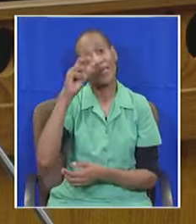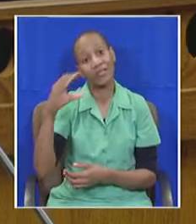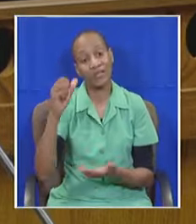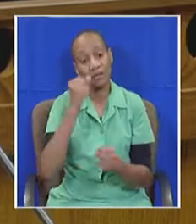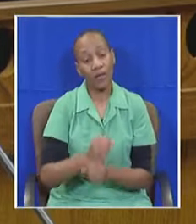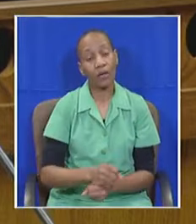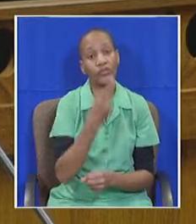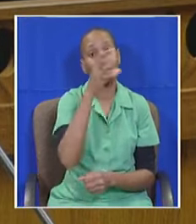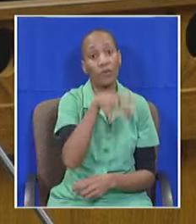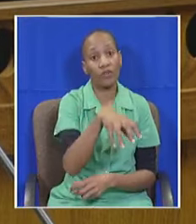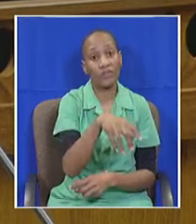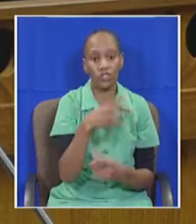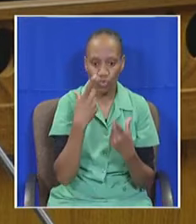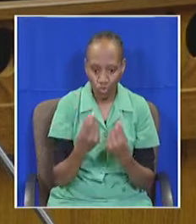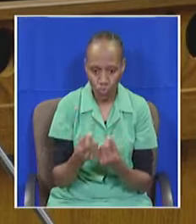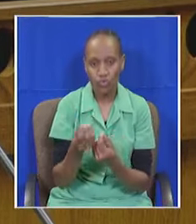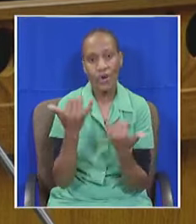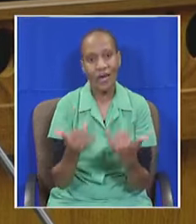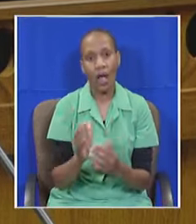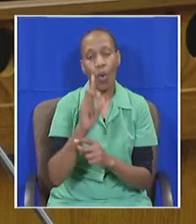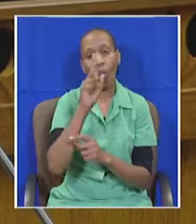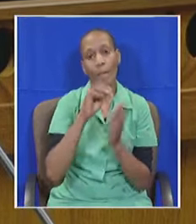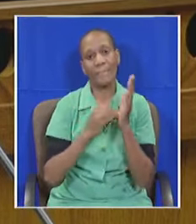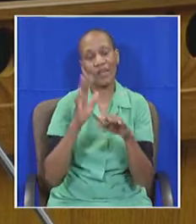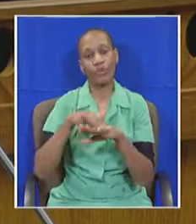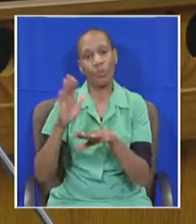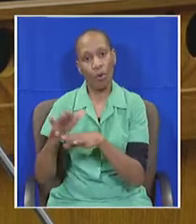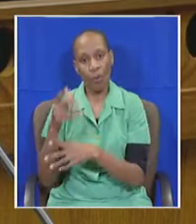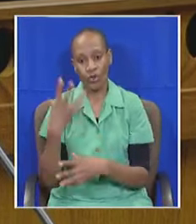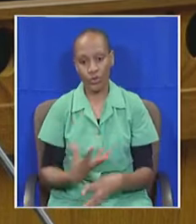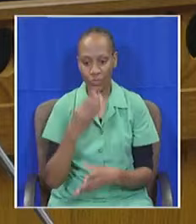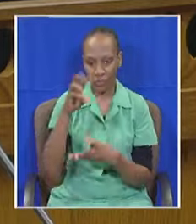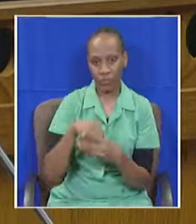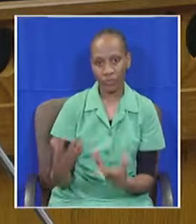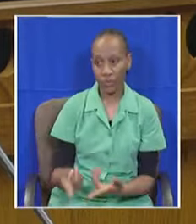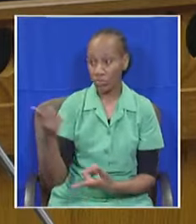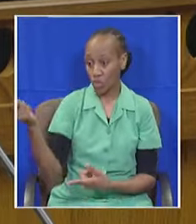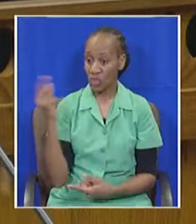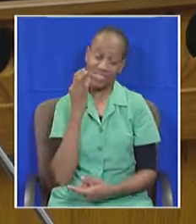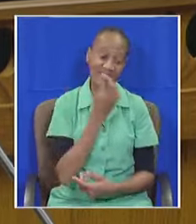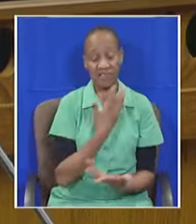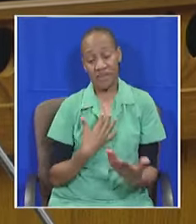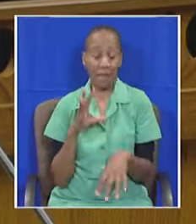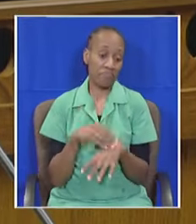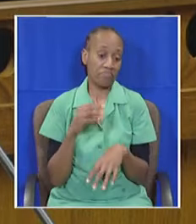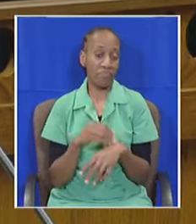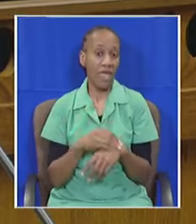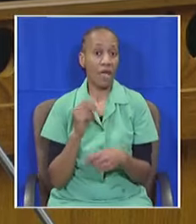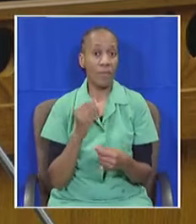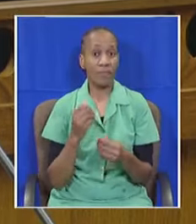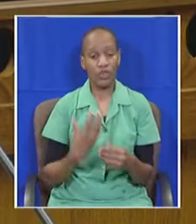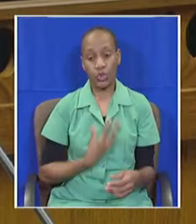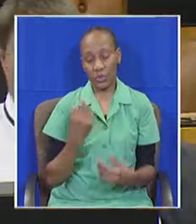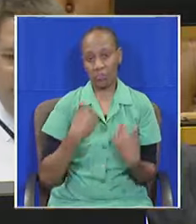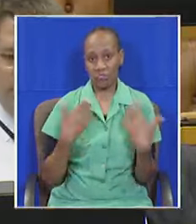is upscaling this into a million more. So you can come here and be young and expose the fact that you are more reactionary than some of the